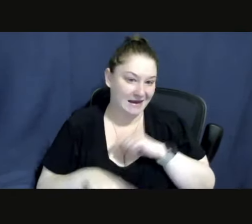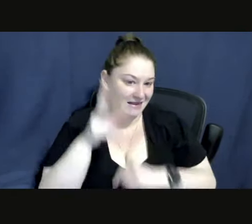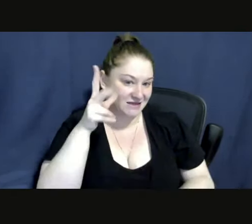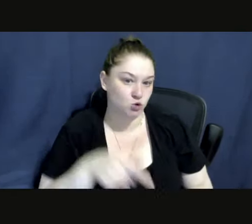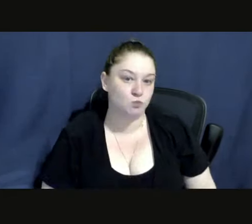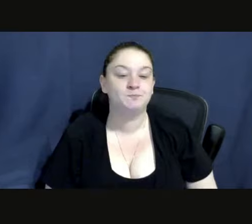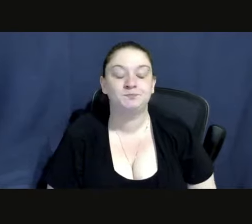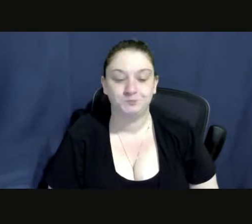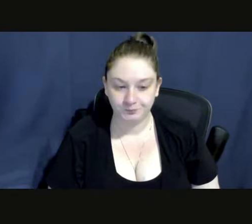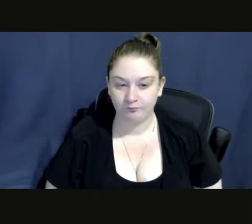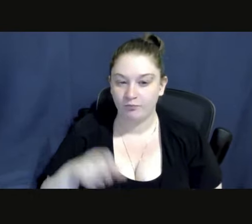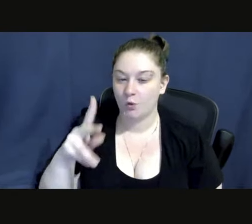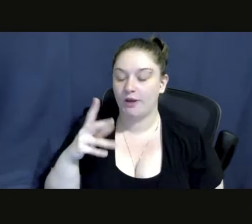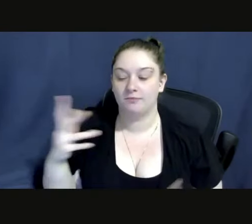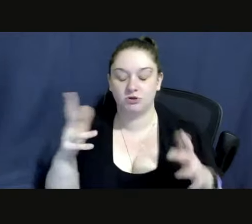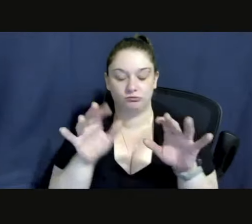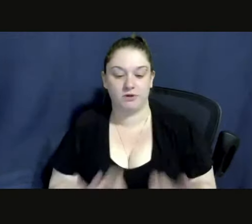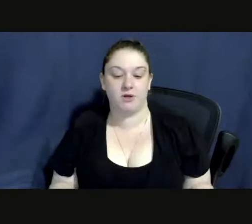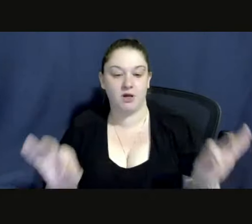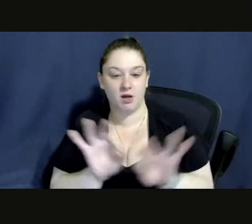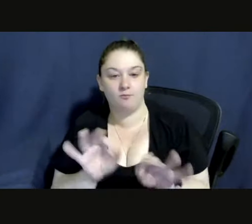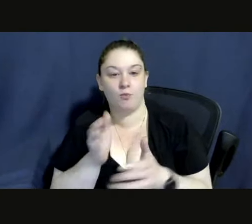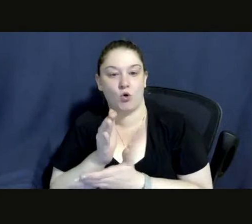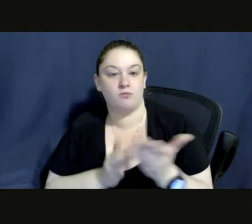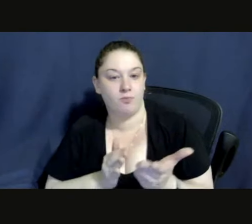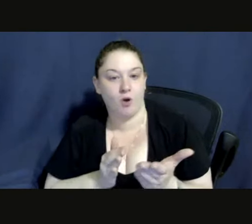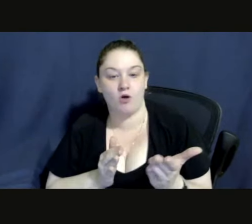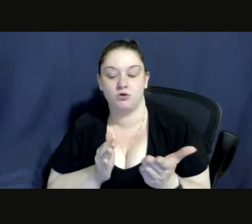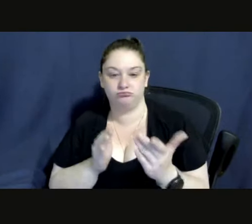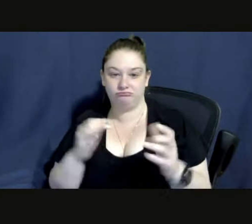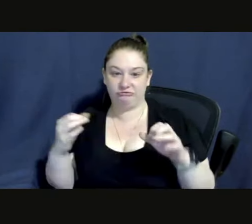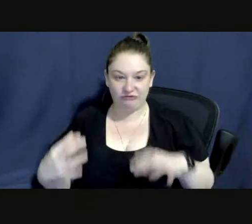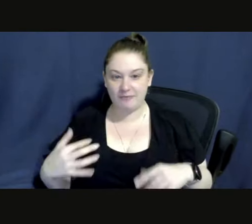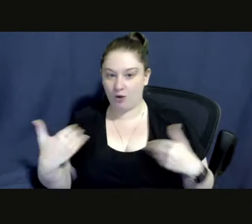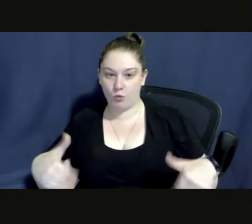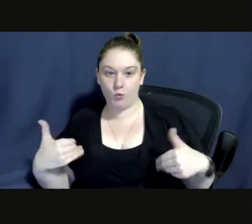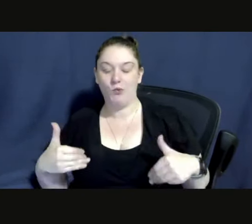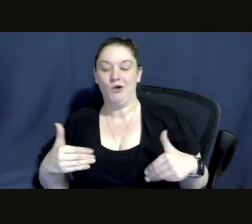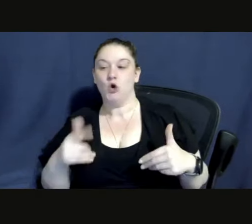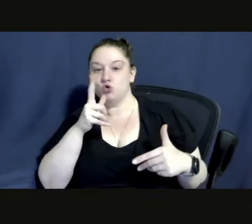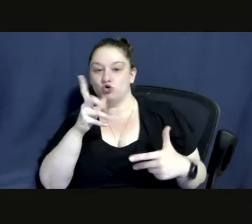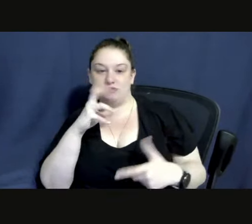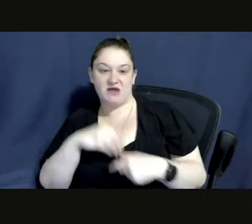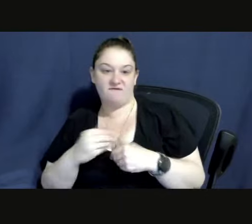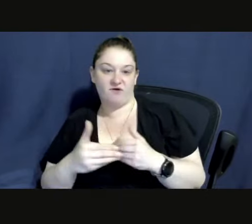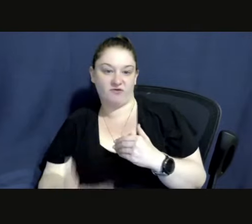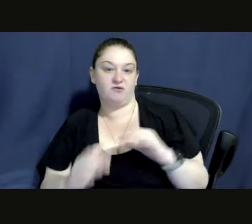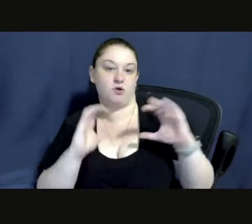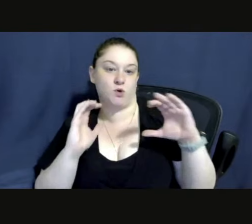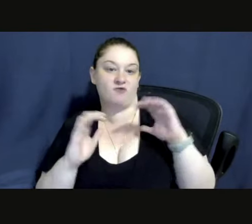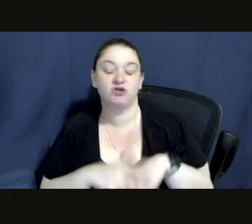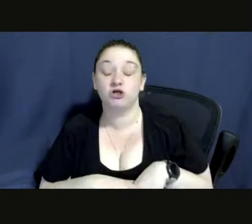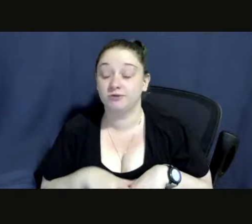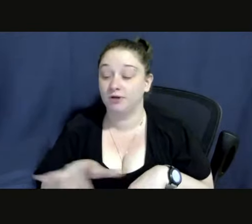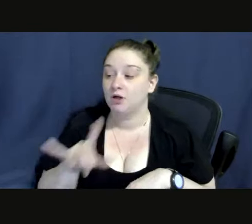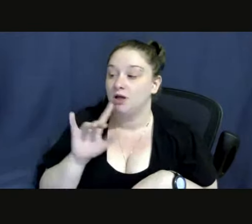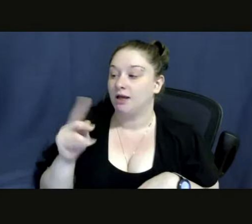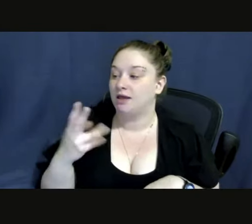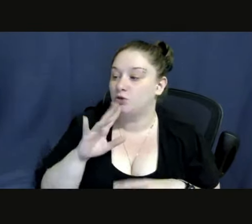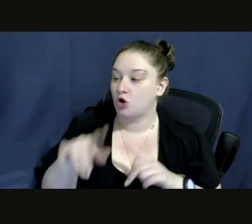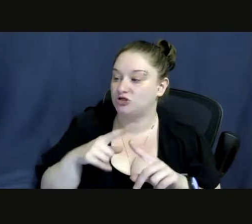So key questions and feedback. Who should be involved in continuing conversations? Keith mentioned this revenue task